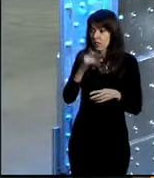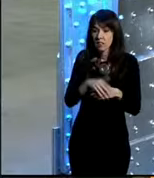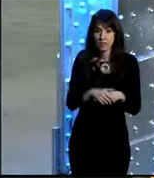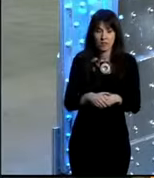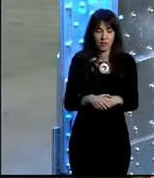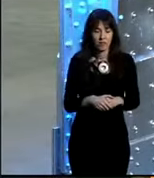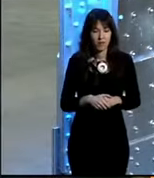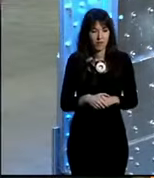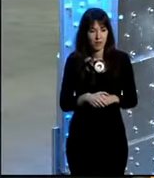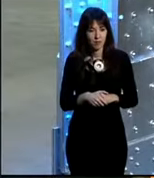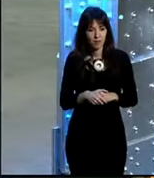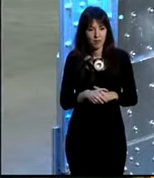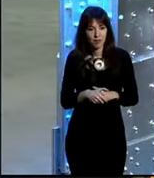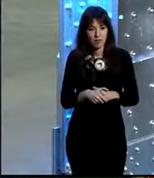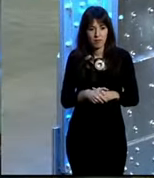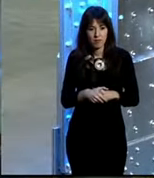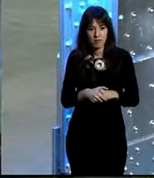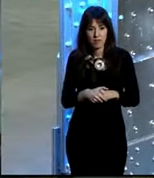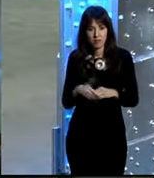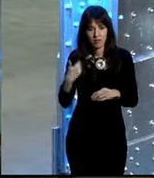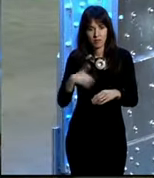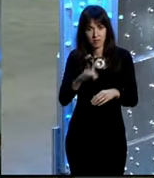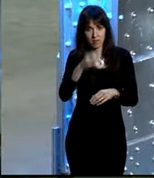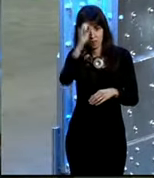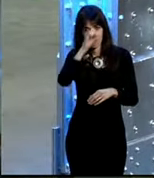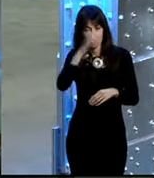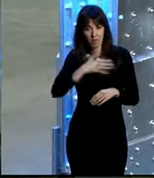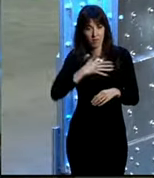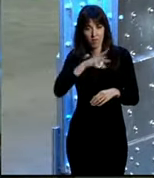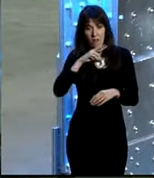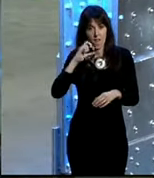reevaluate? Could they gain value?